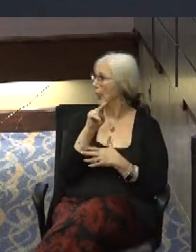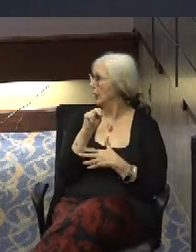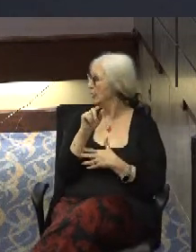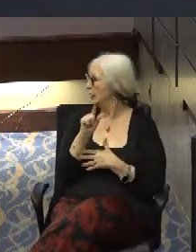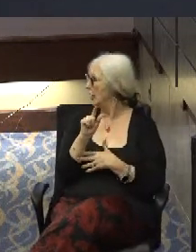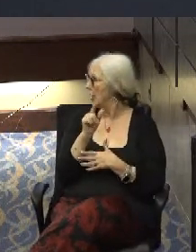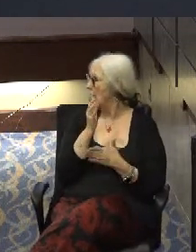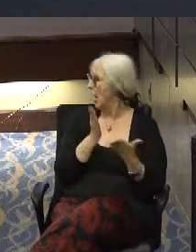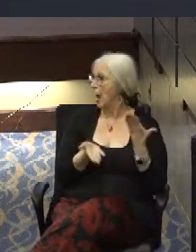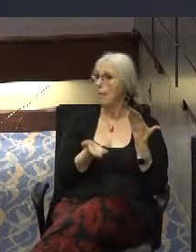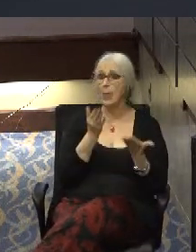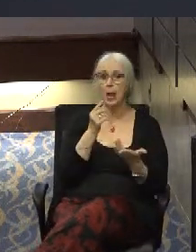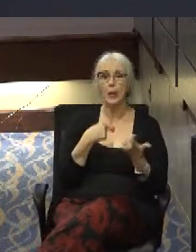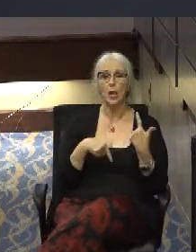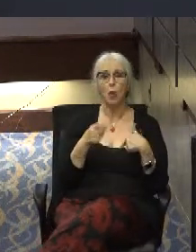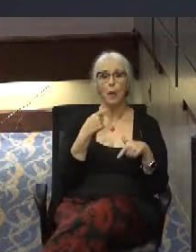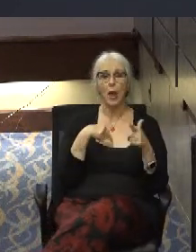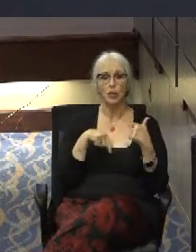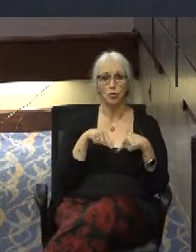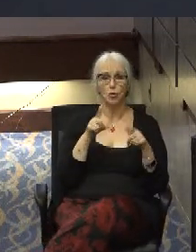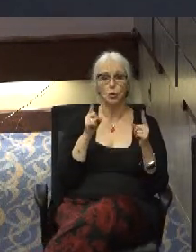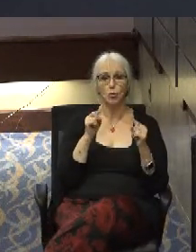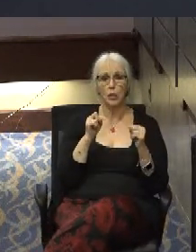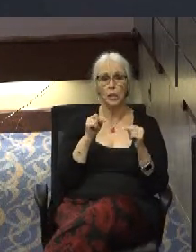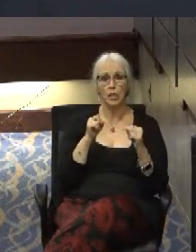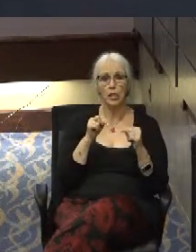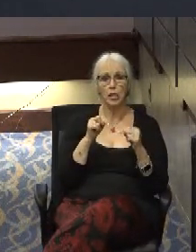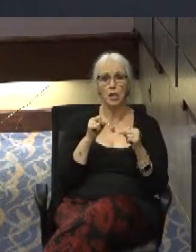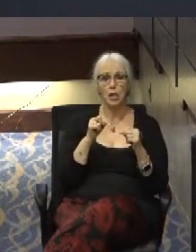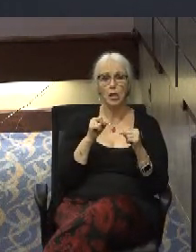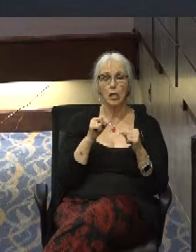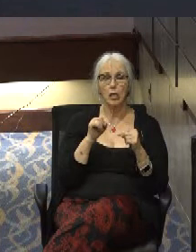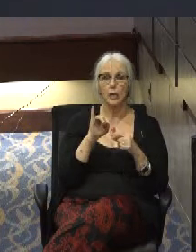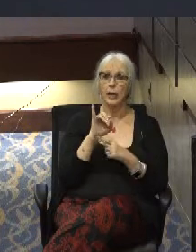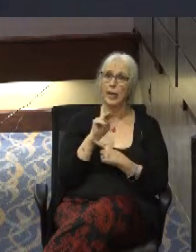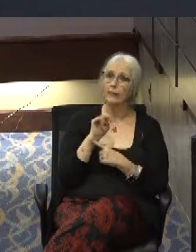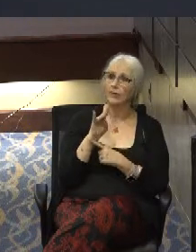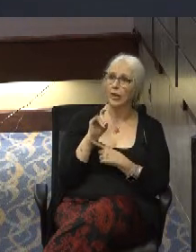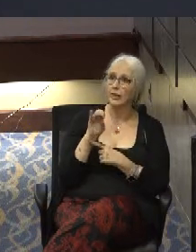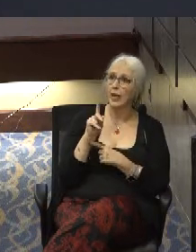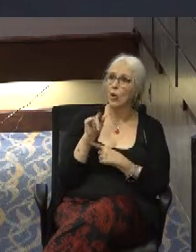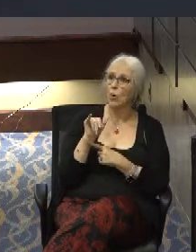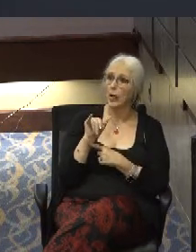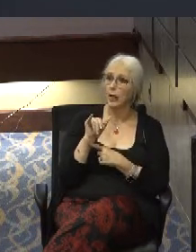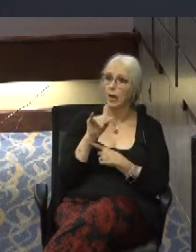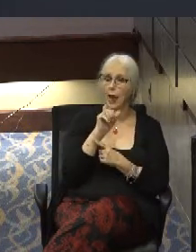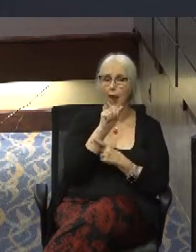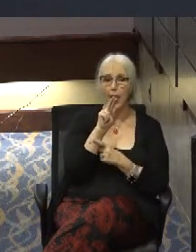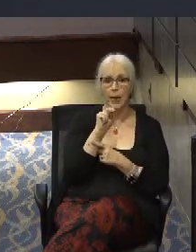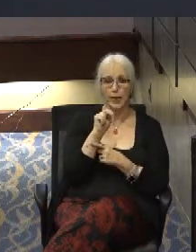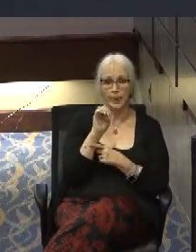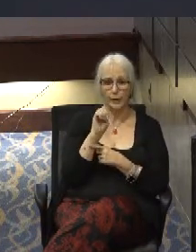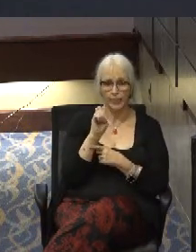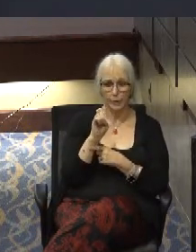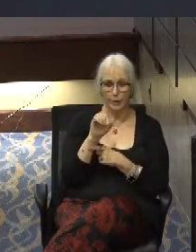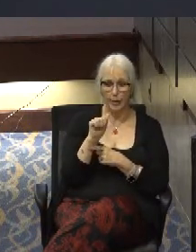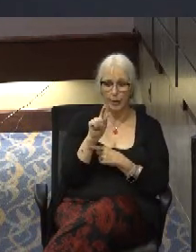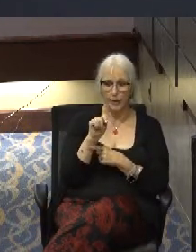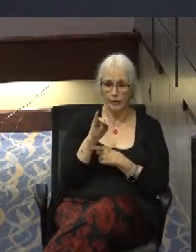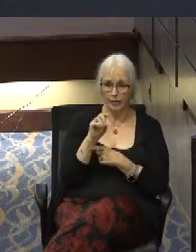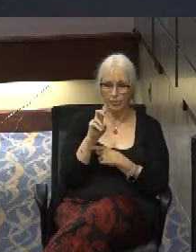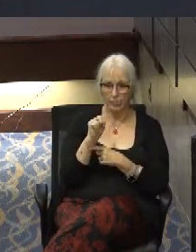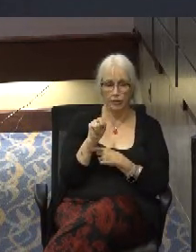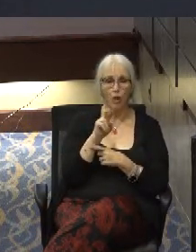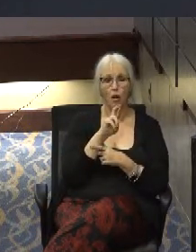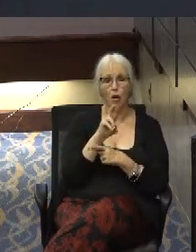to when we did involuntary annexations, and R1B was kind of our default